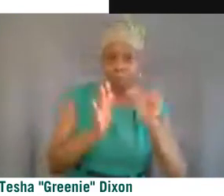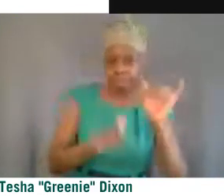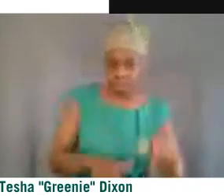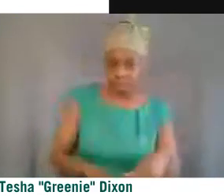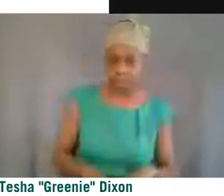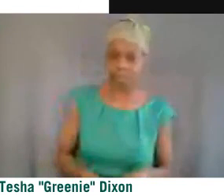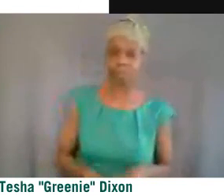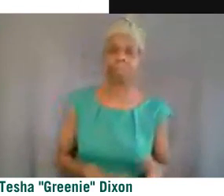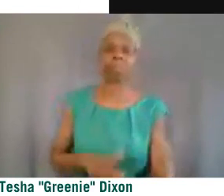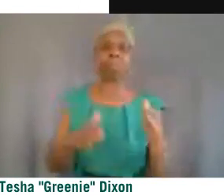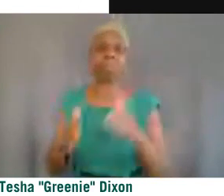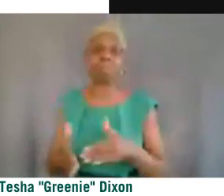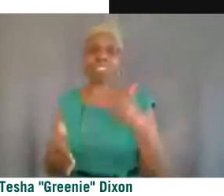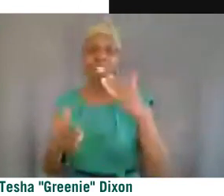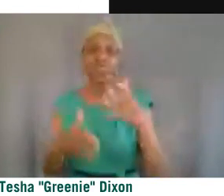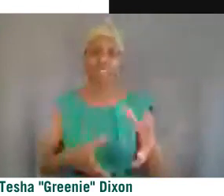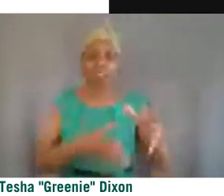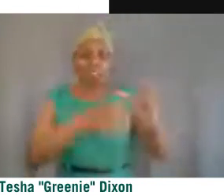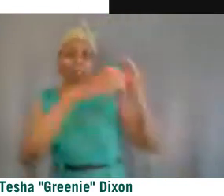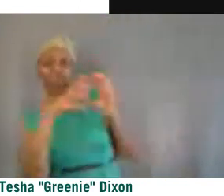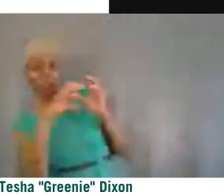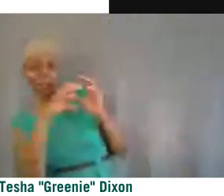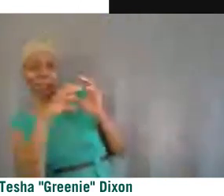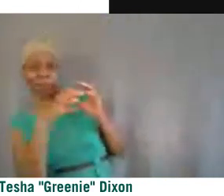Thanks for that pass, Gary. I'm